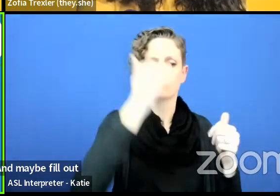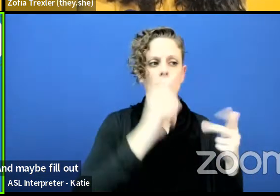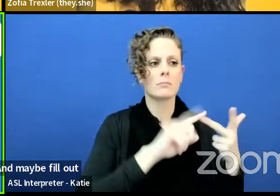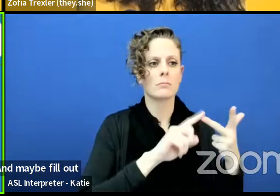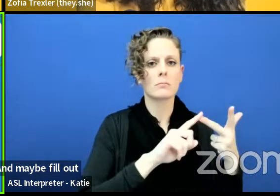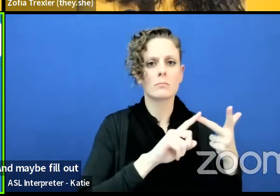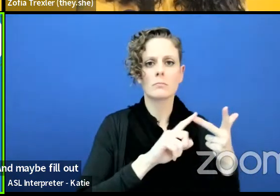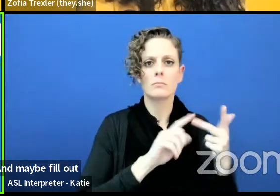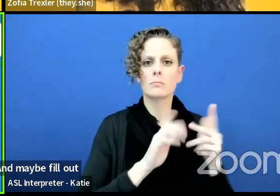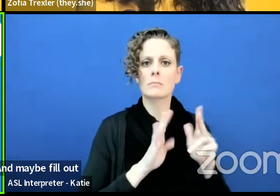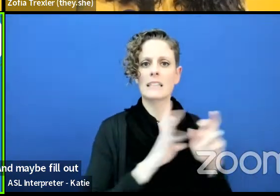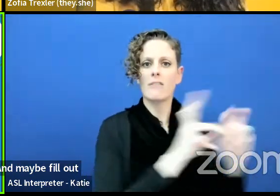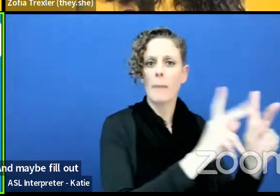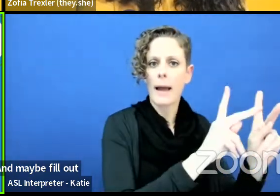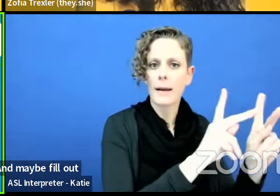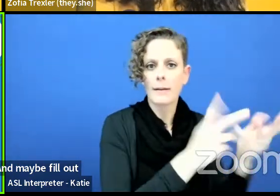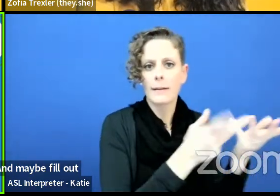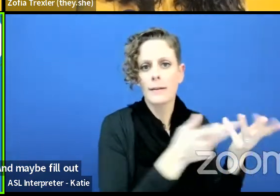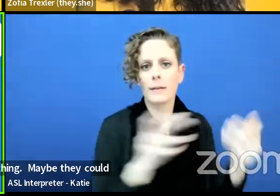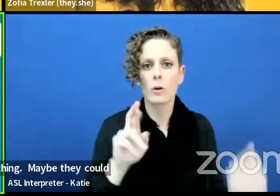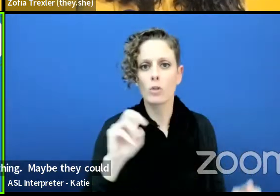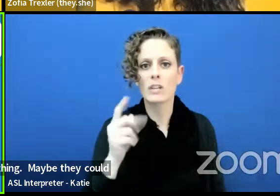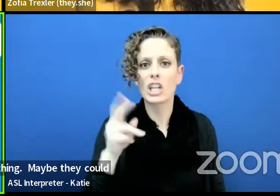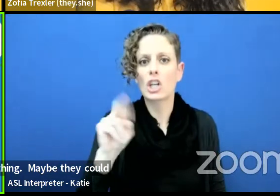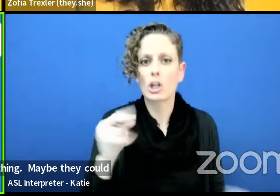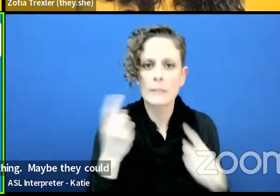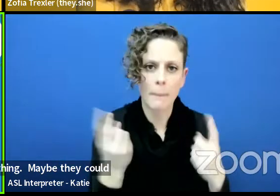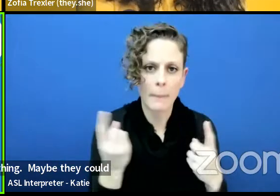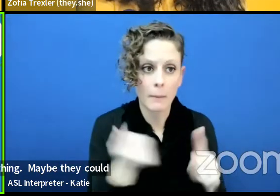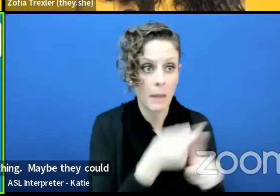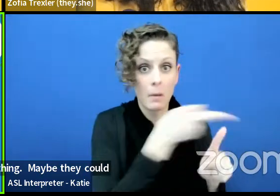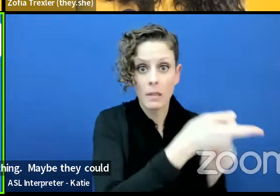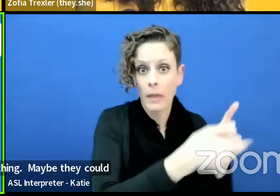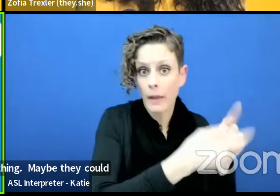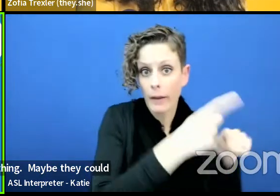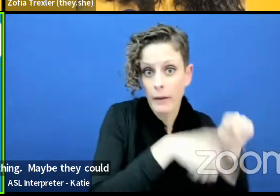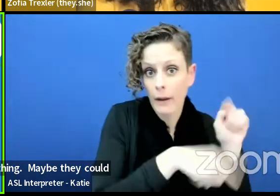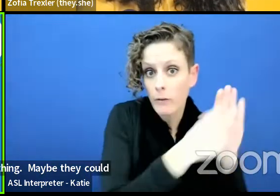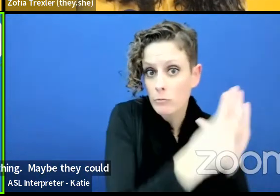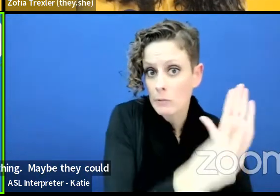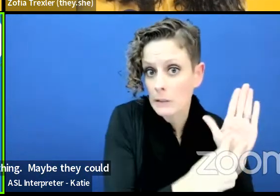because maybe they couldn't hear, they couldn't read.